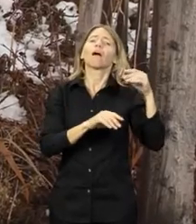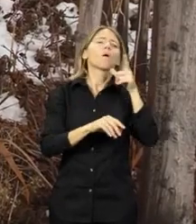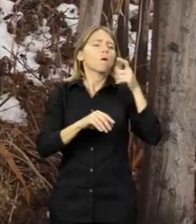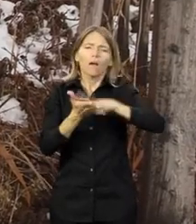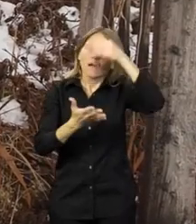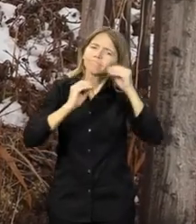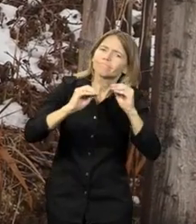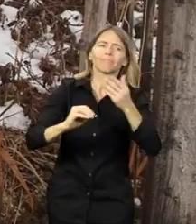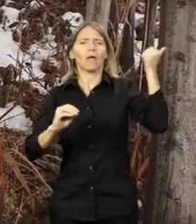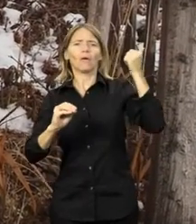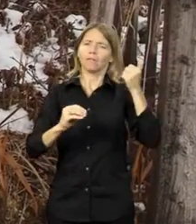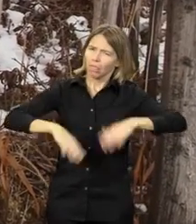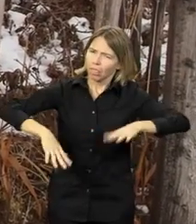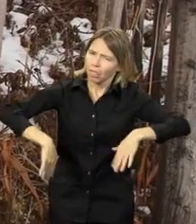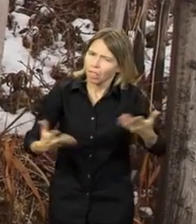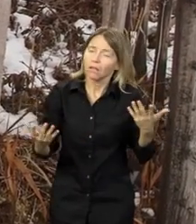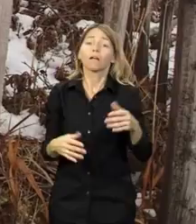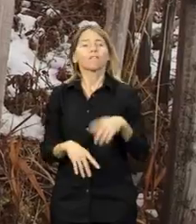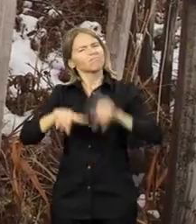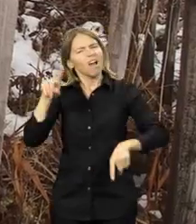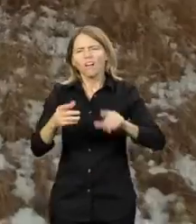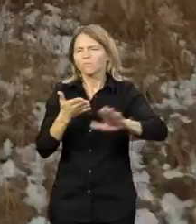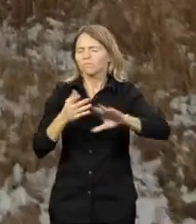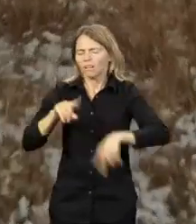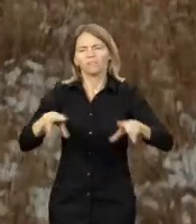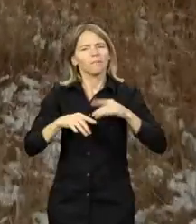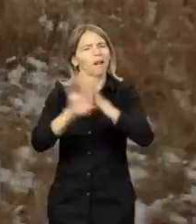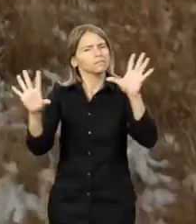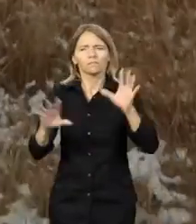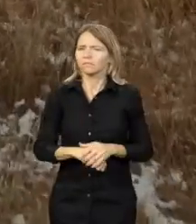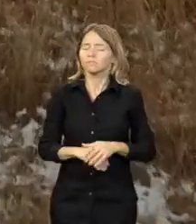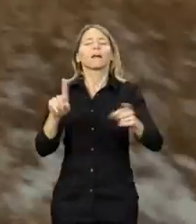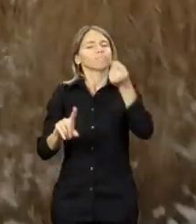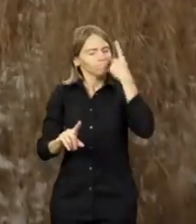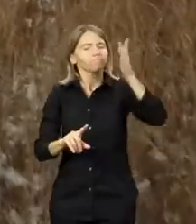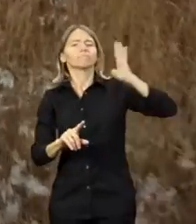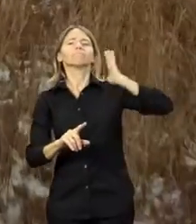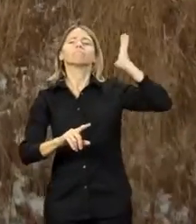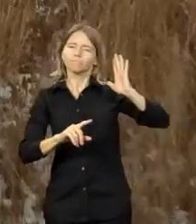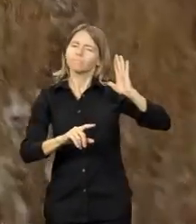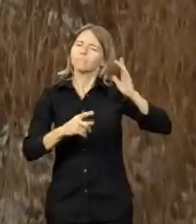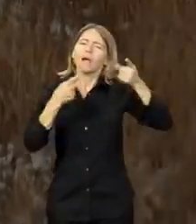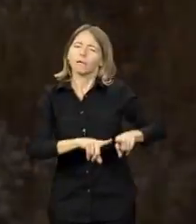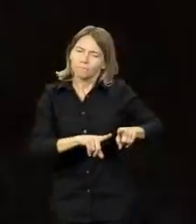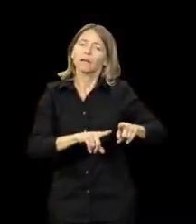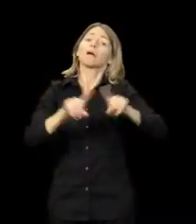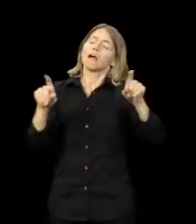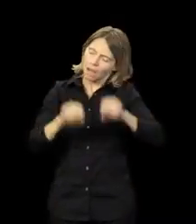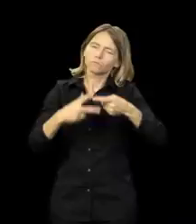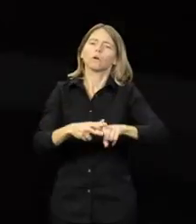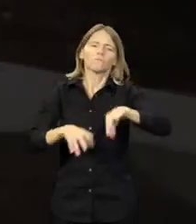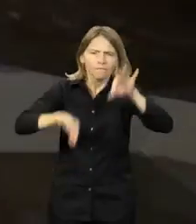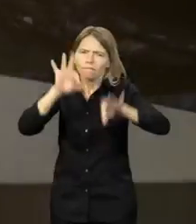a better way. We cannot excuse violence, but if we can understand the root of the matter, we can begin to find